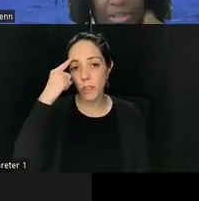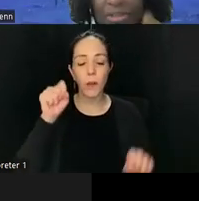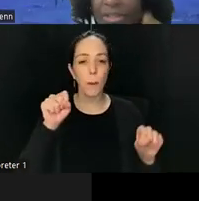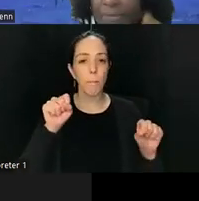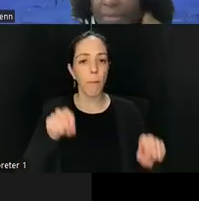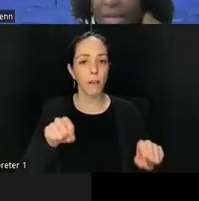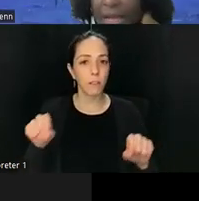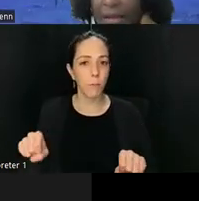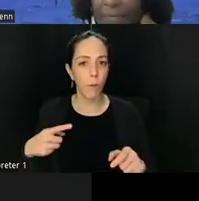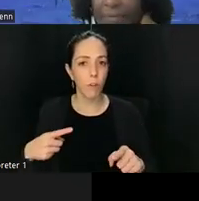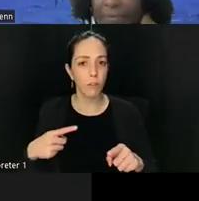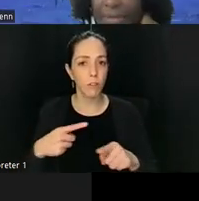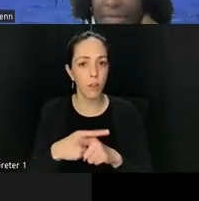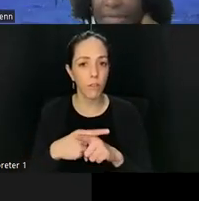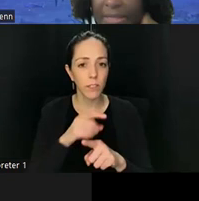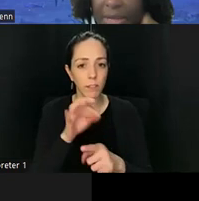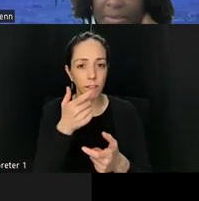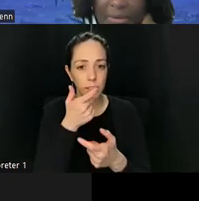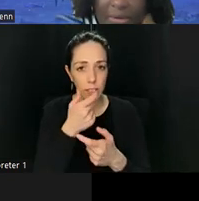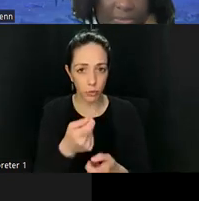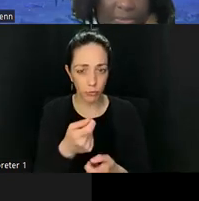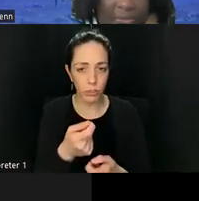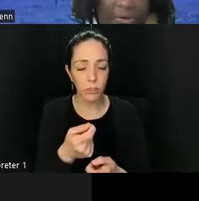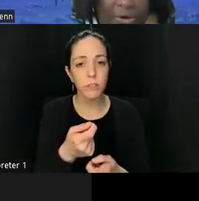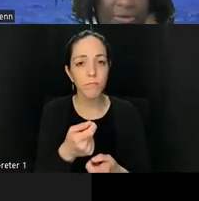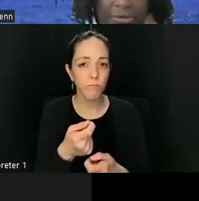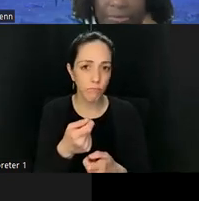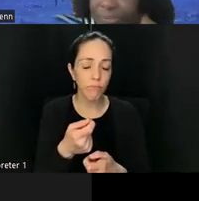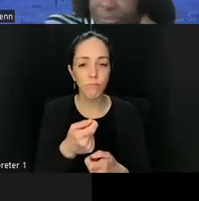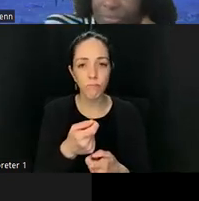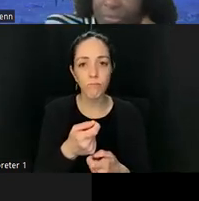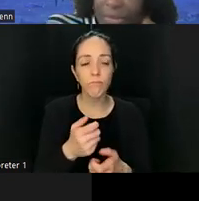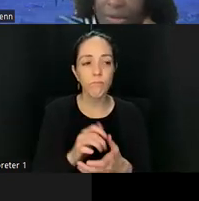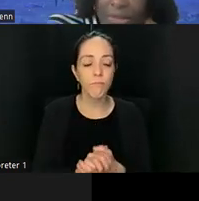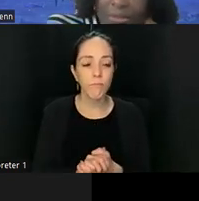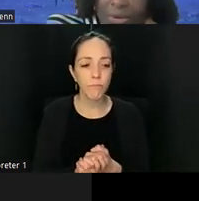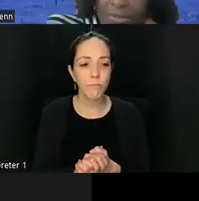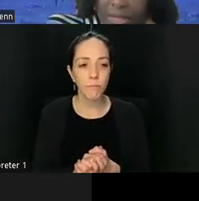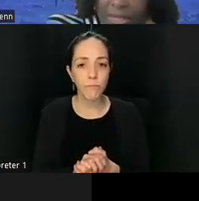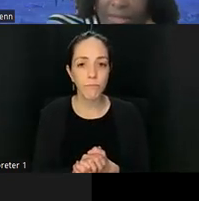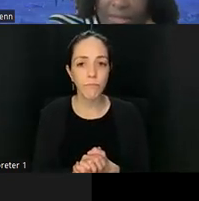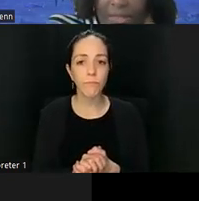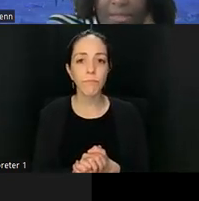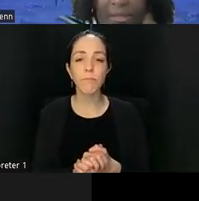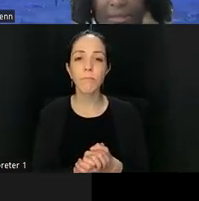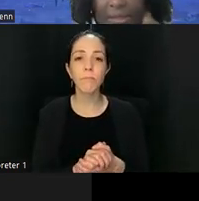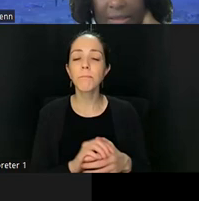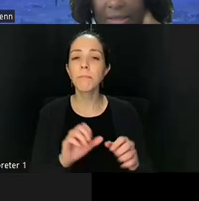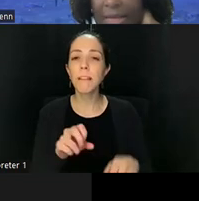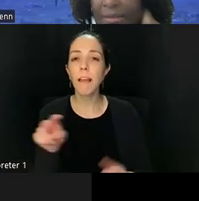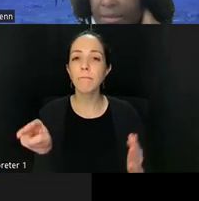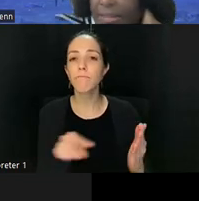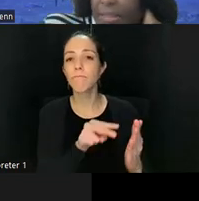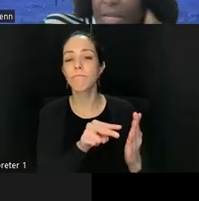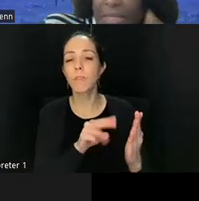conflict of interest, that maybe should be referred to going to the Board of Ethics to see